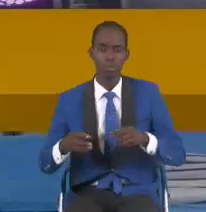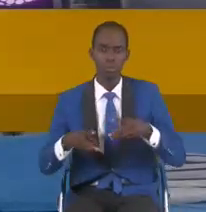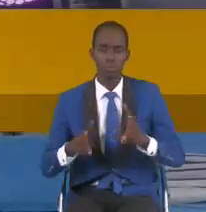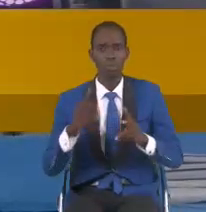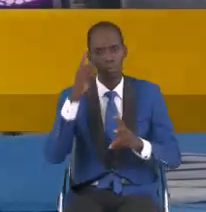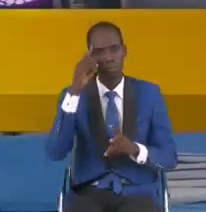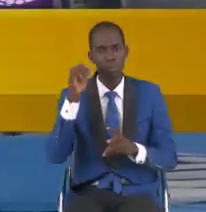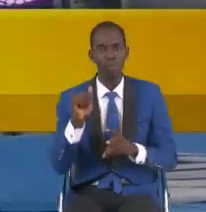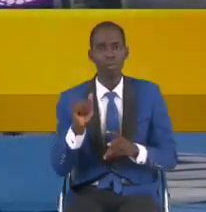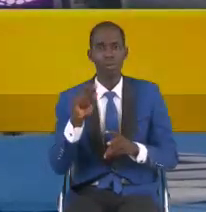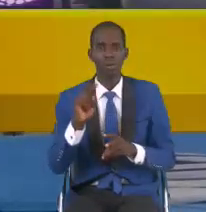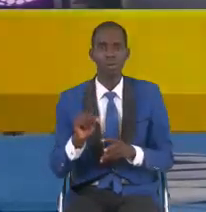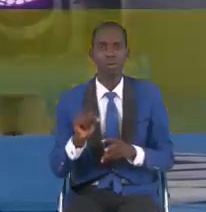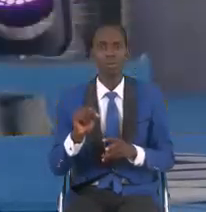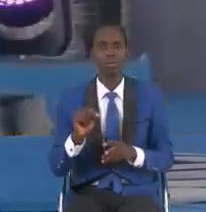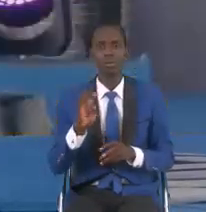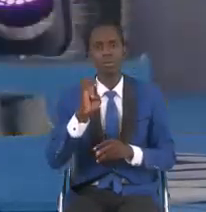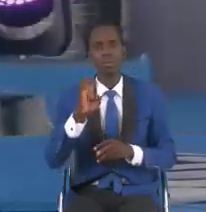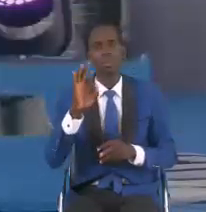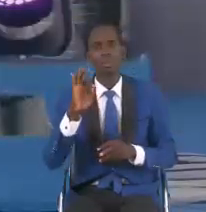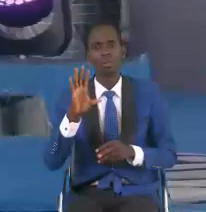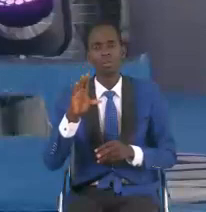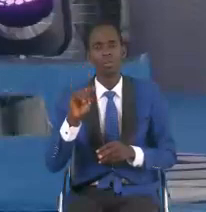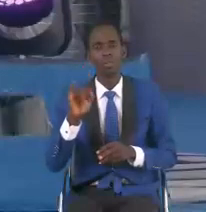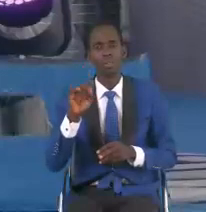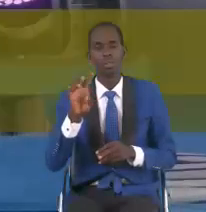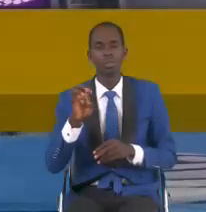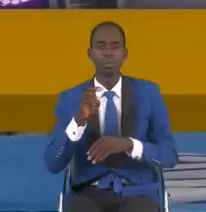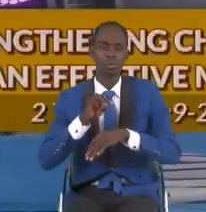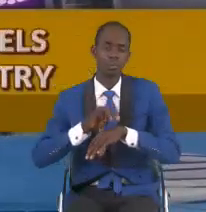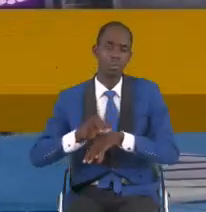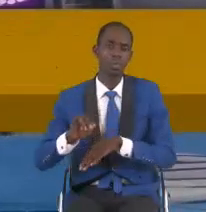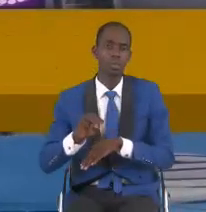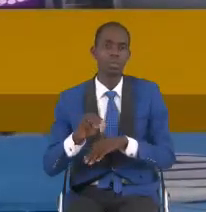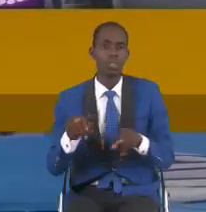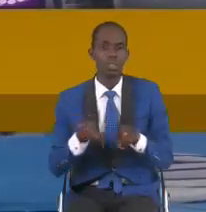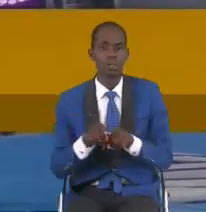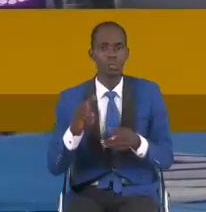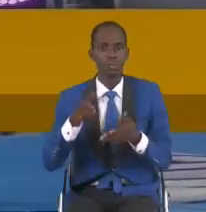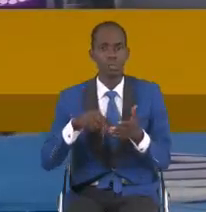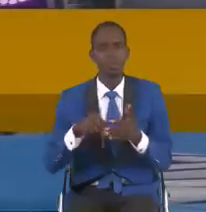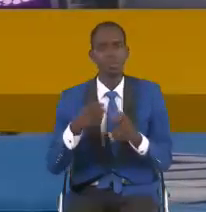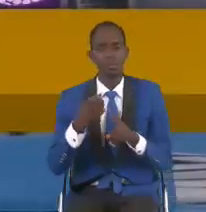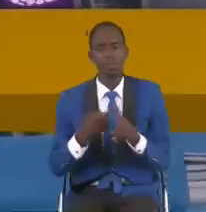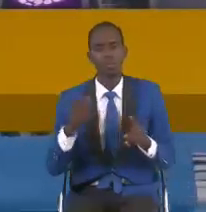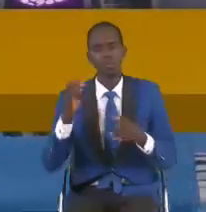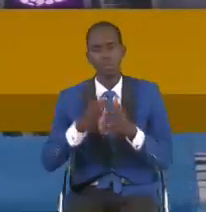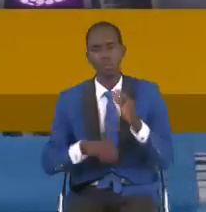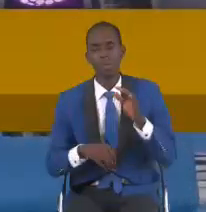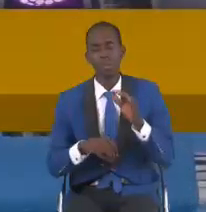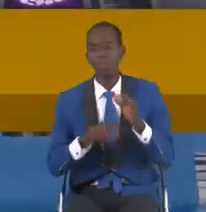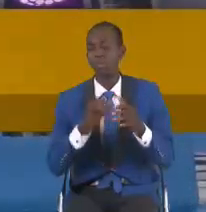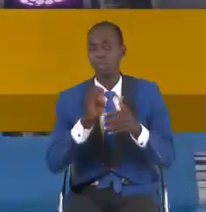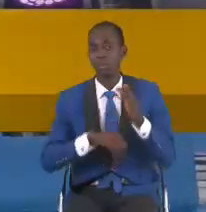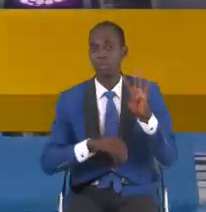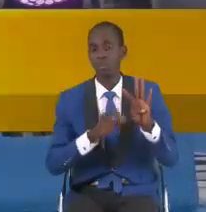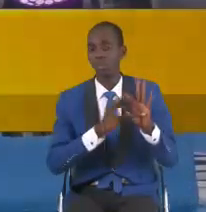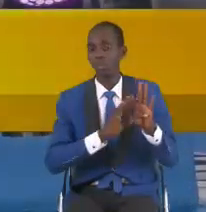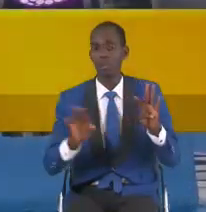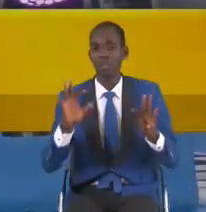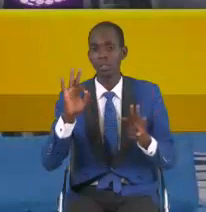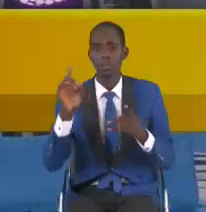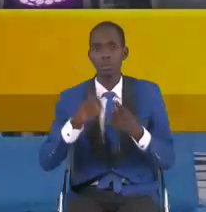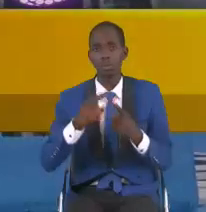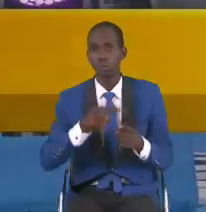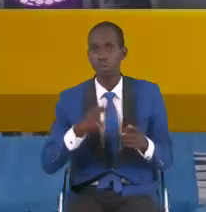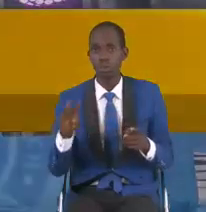look at verses 9 also 20 to 22, Paul the Apostle mentioned some people there, and he said